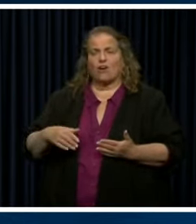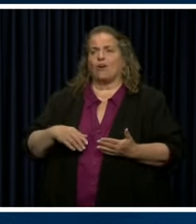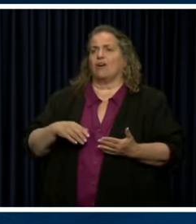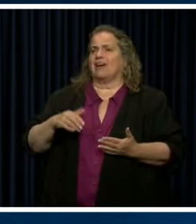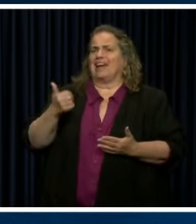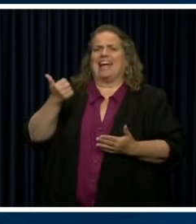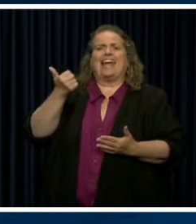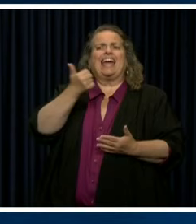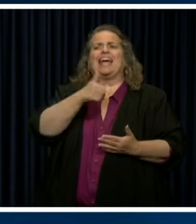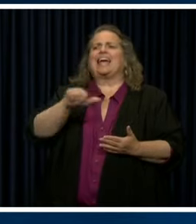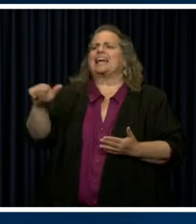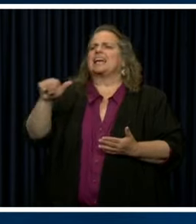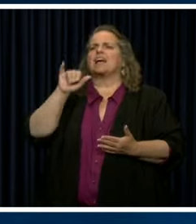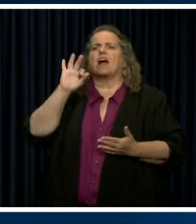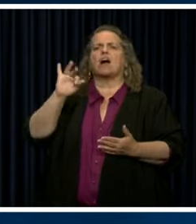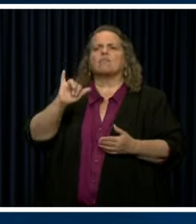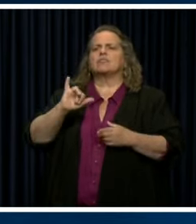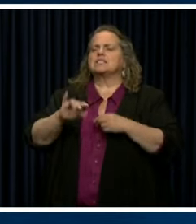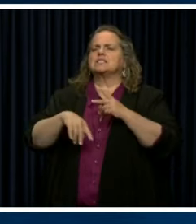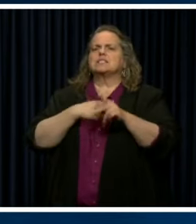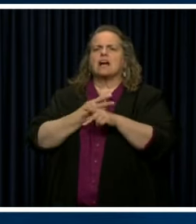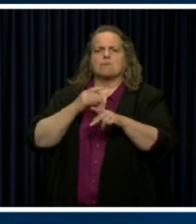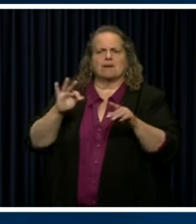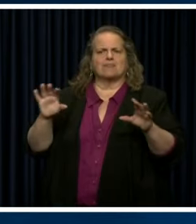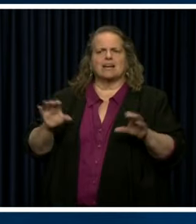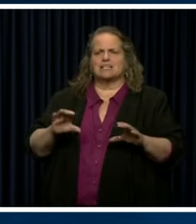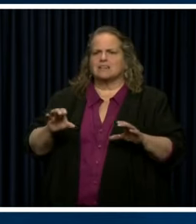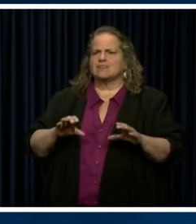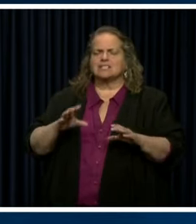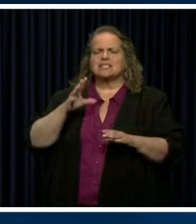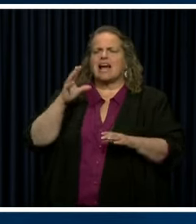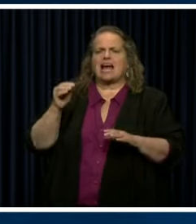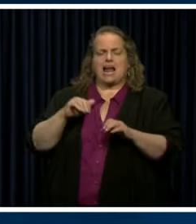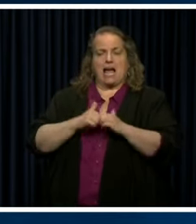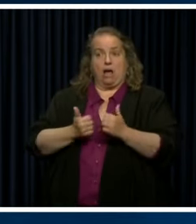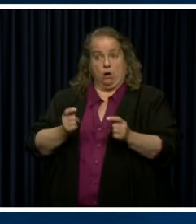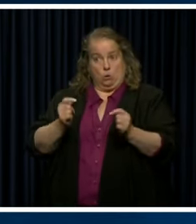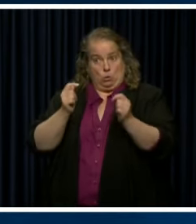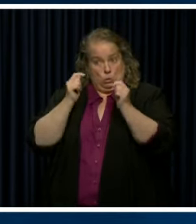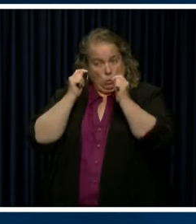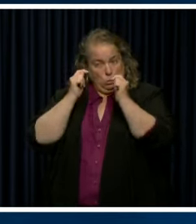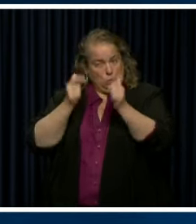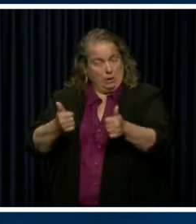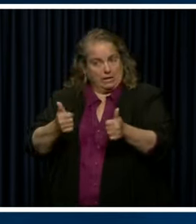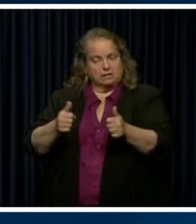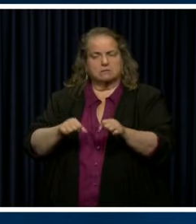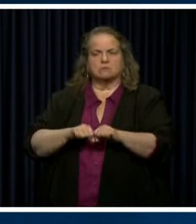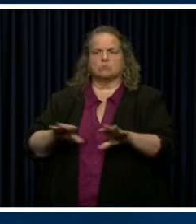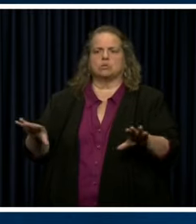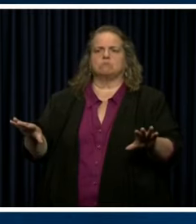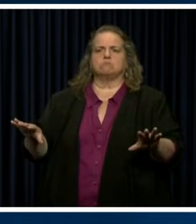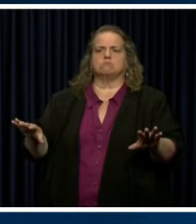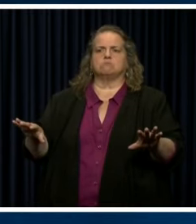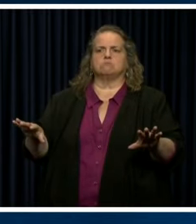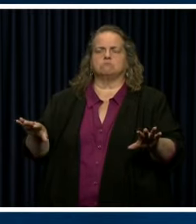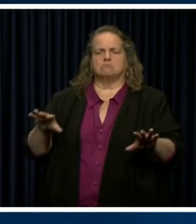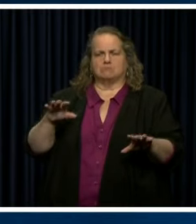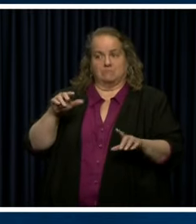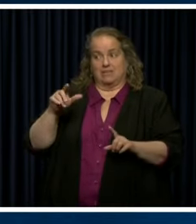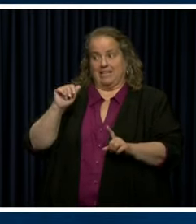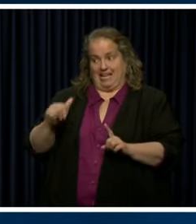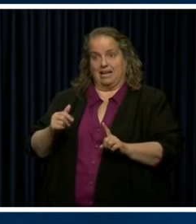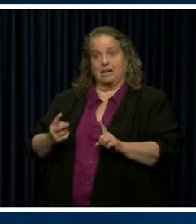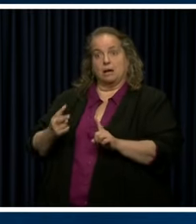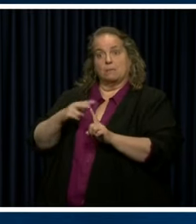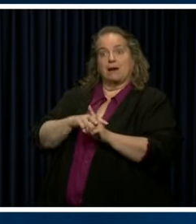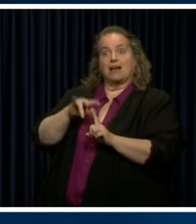It's any of these types of activities, and just how quickly it can spread. And this can apply